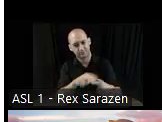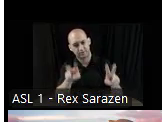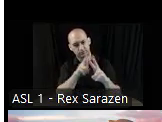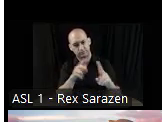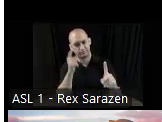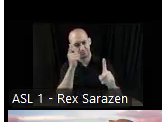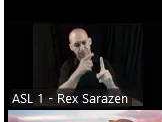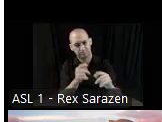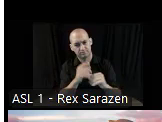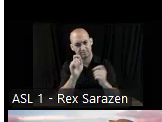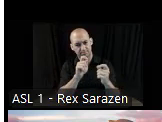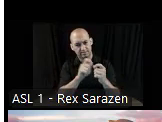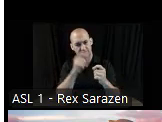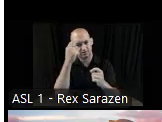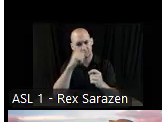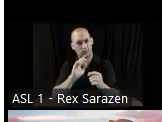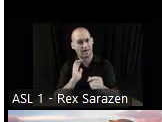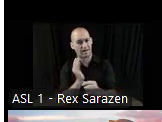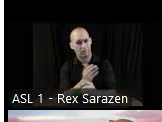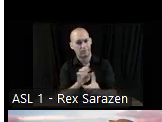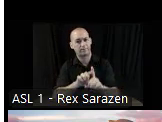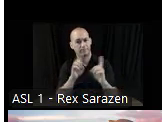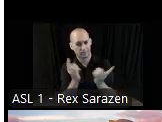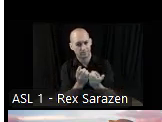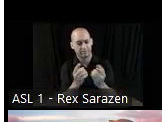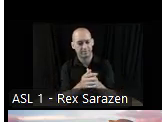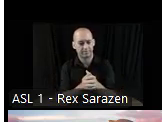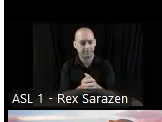for our department. Next slide, please.